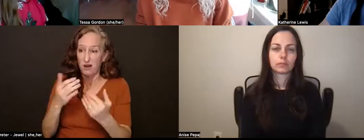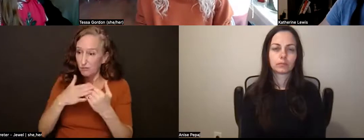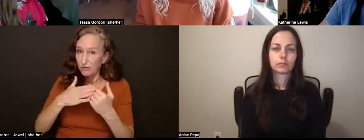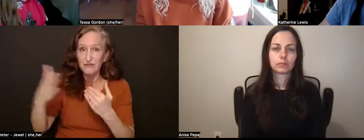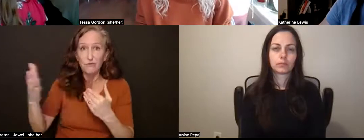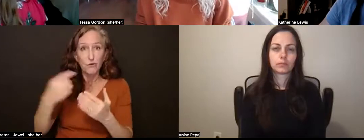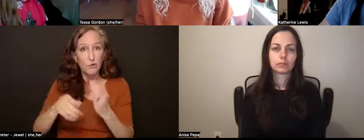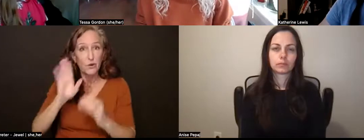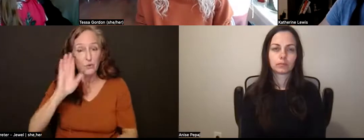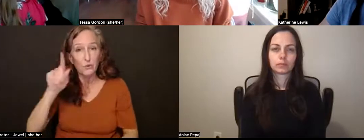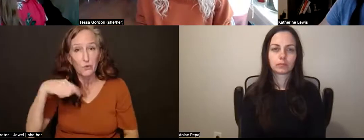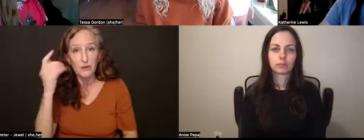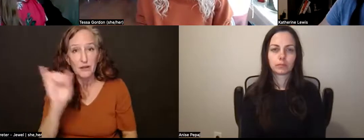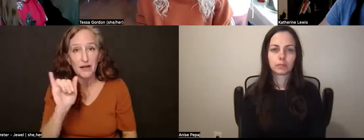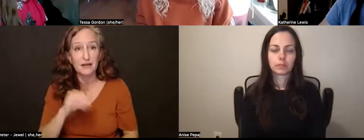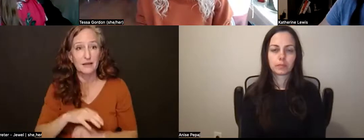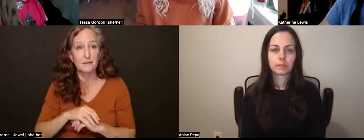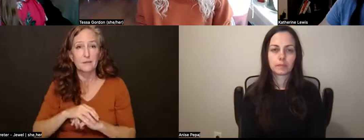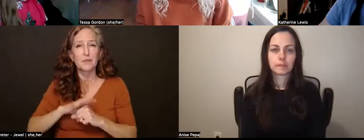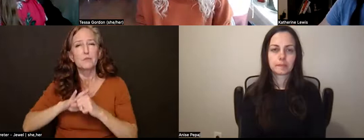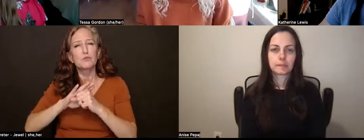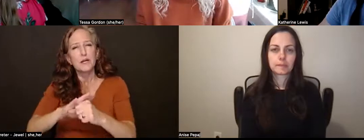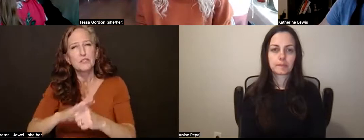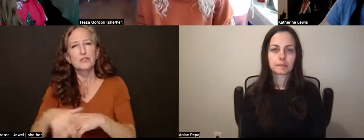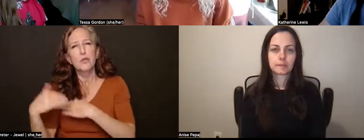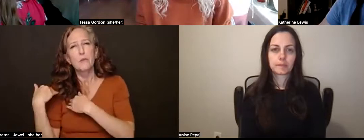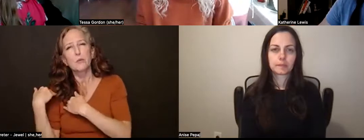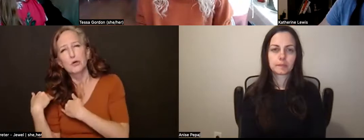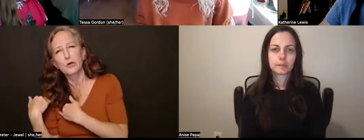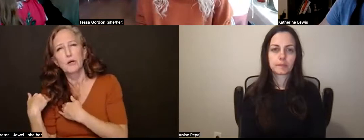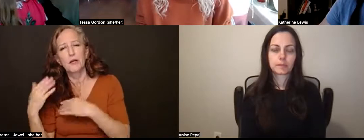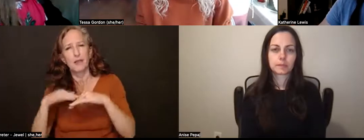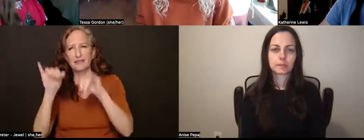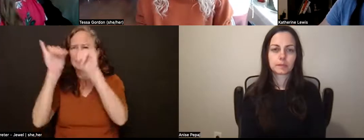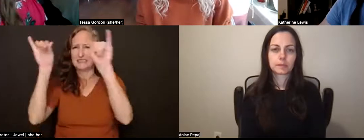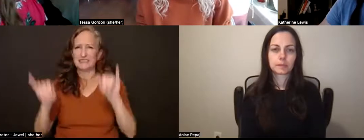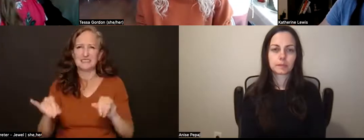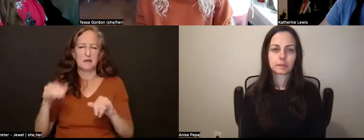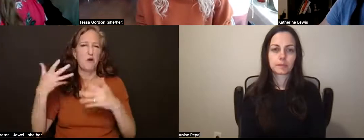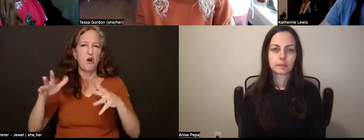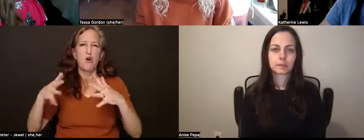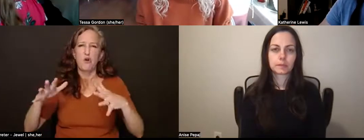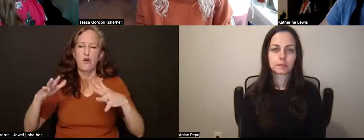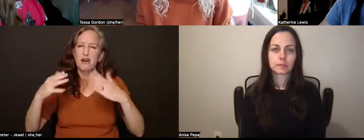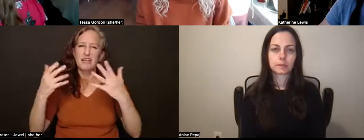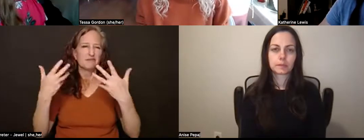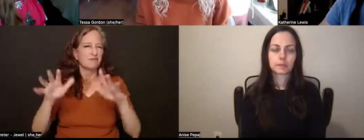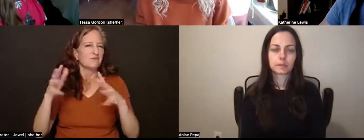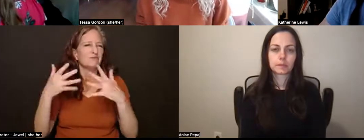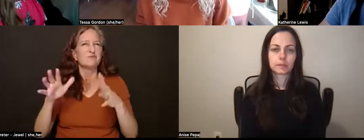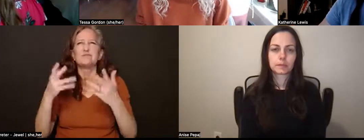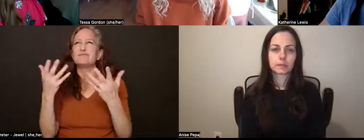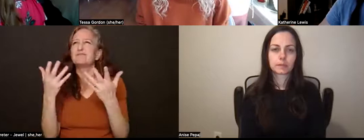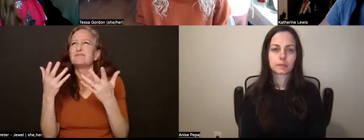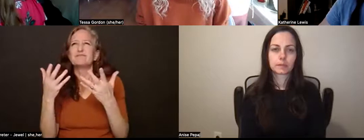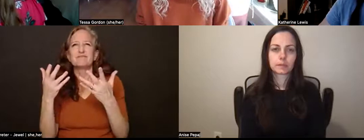looks like and the pressure and the burden it's putting on a system that is already top heavy with I want to say the